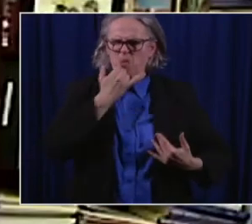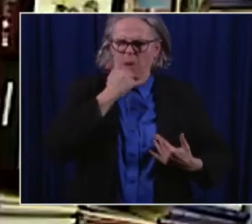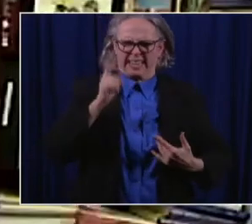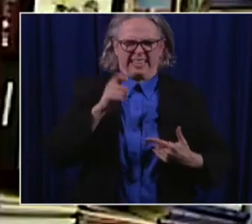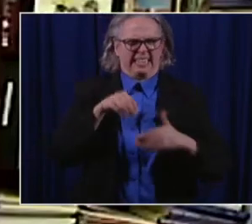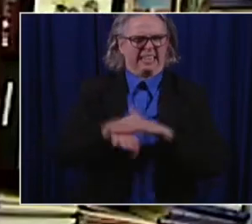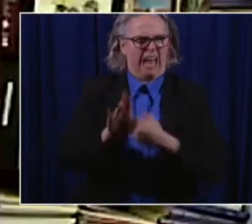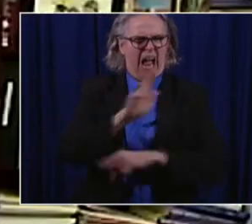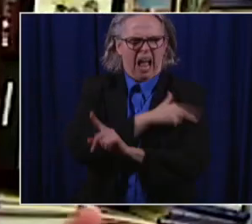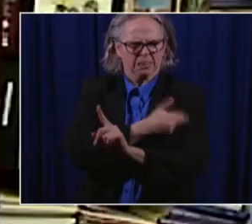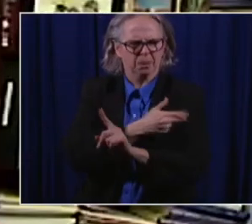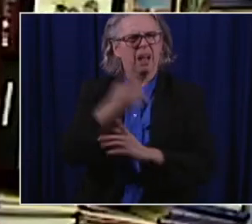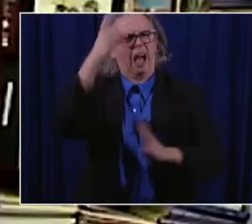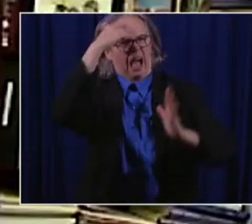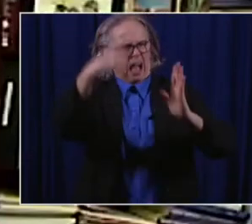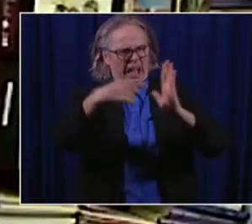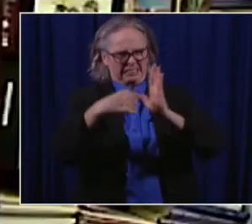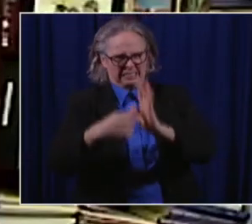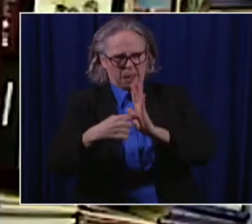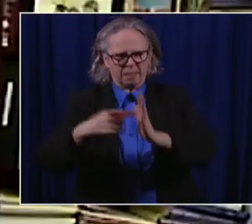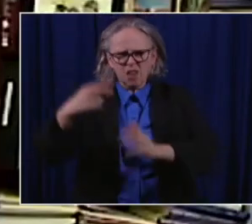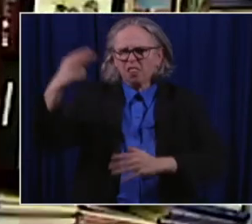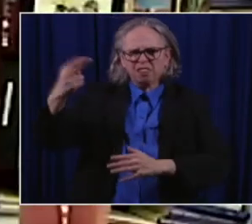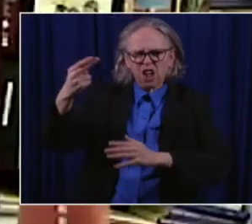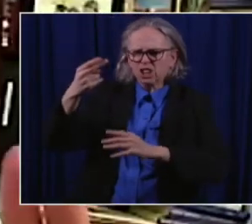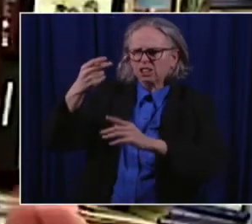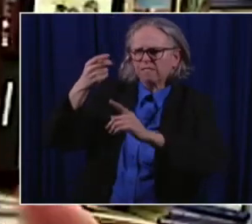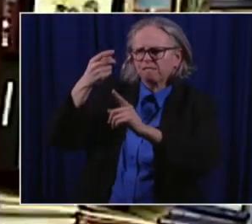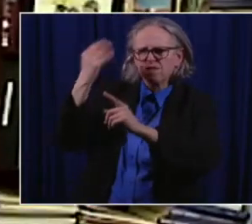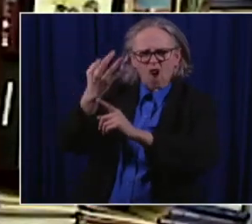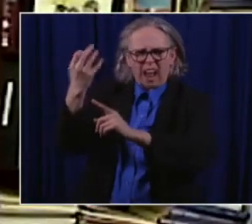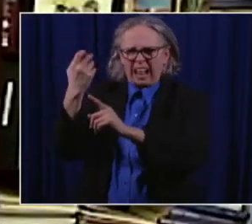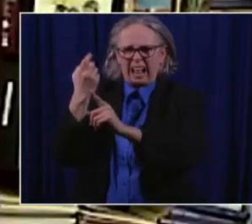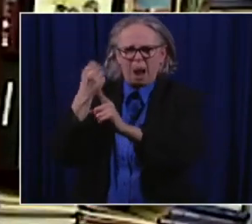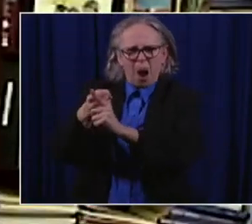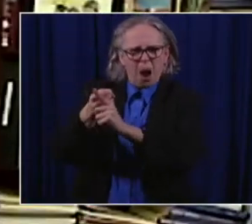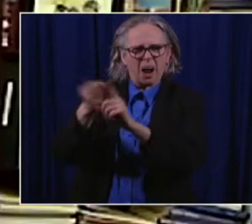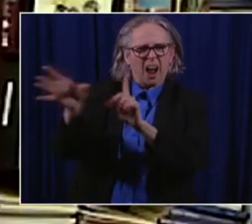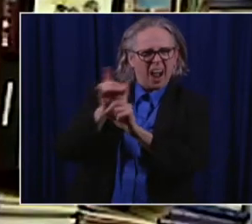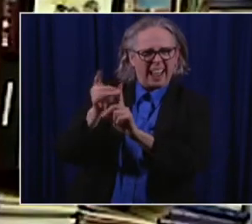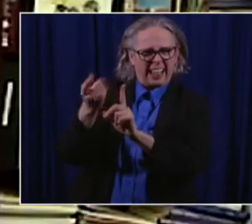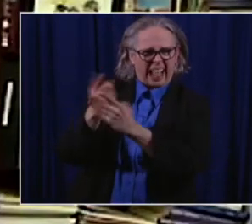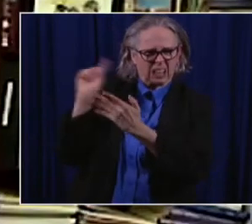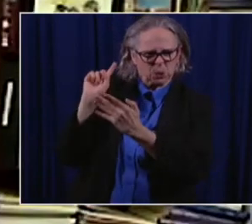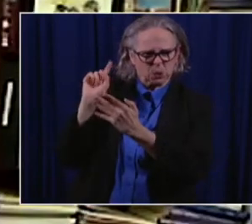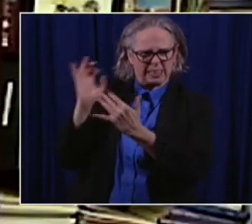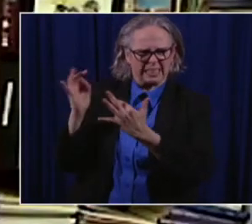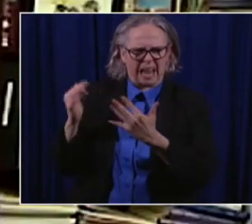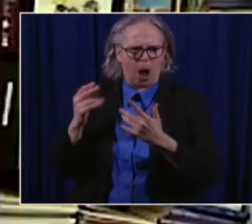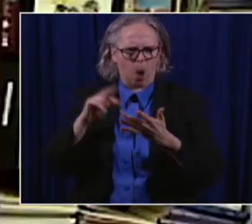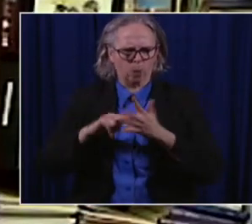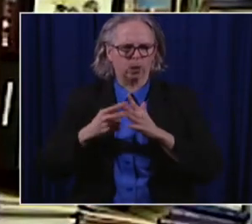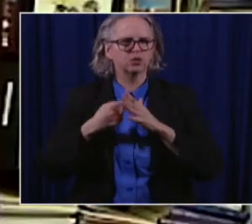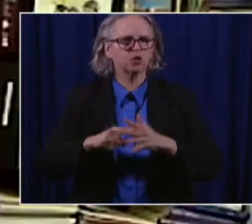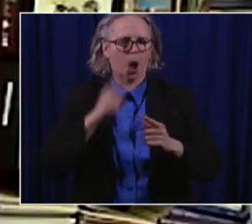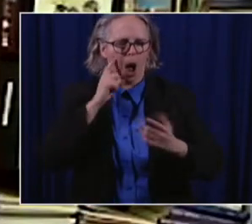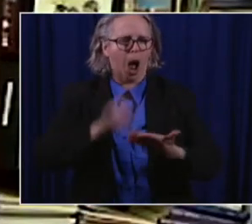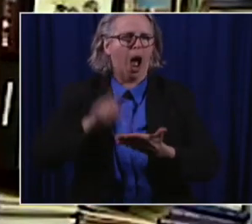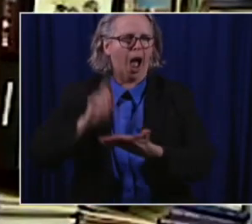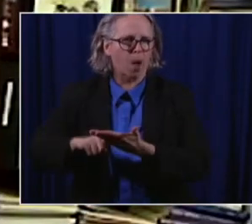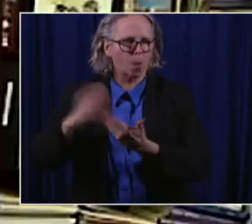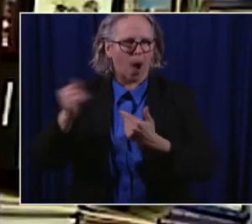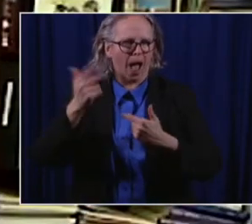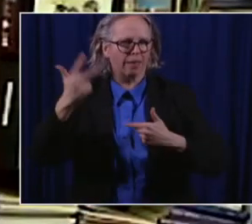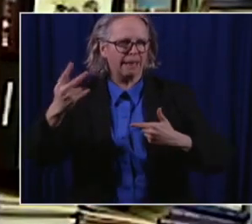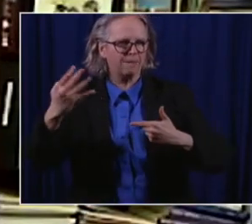you're right now in that window where you might develop symptoms, where you may become positive, and then you're going to get tested, and you're going to